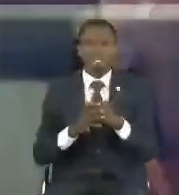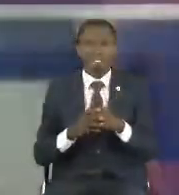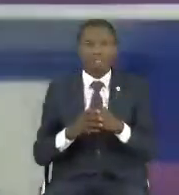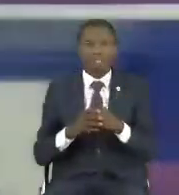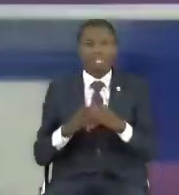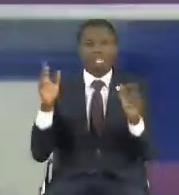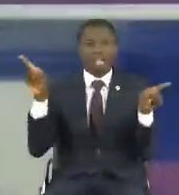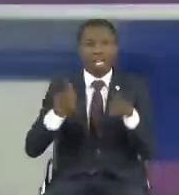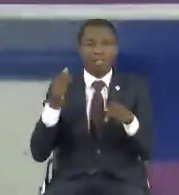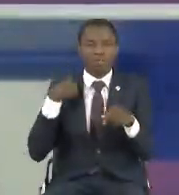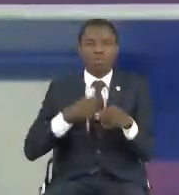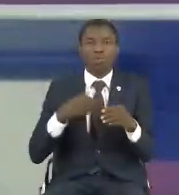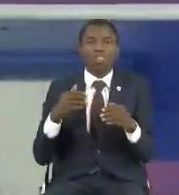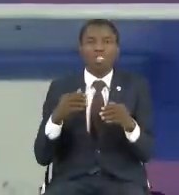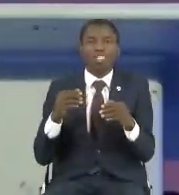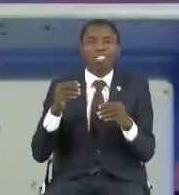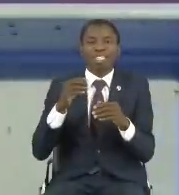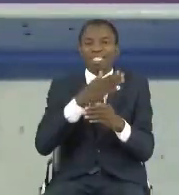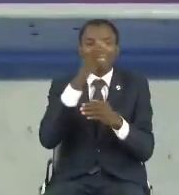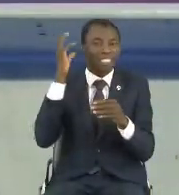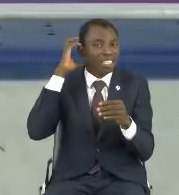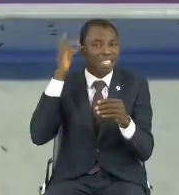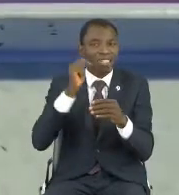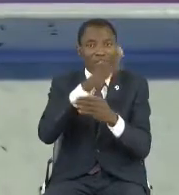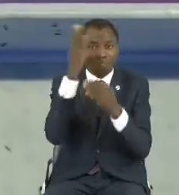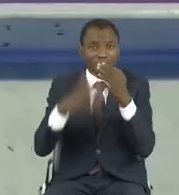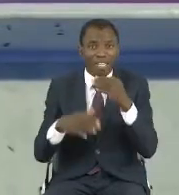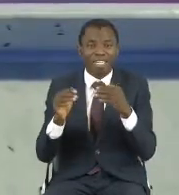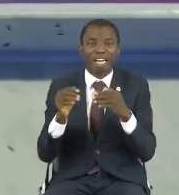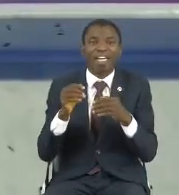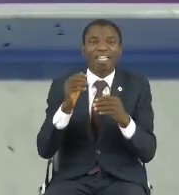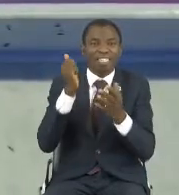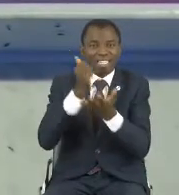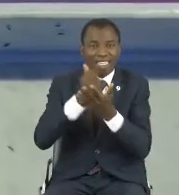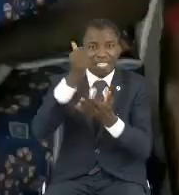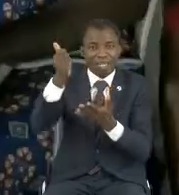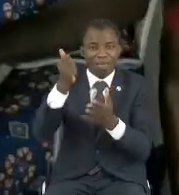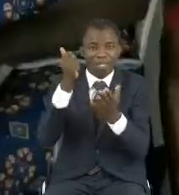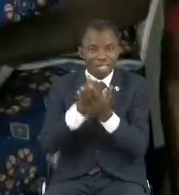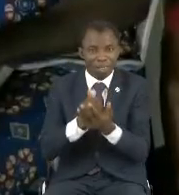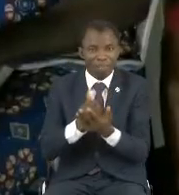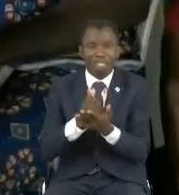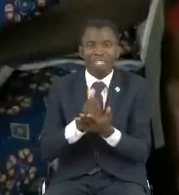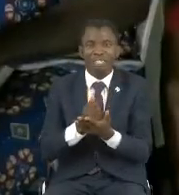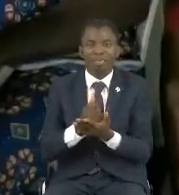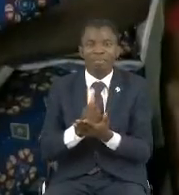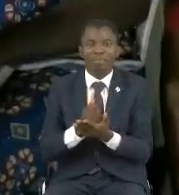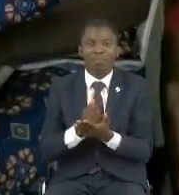final amen. Final amen.